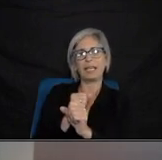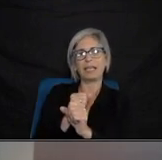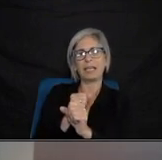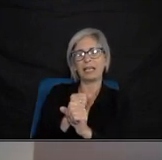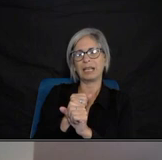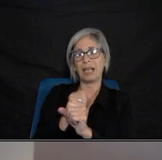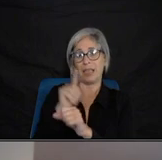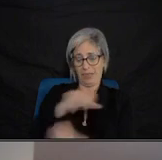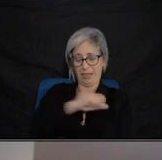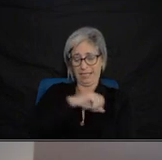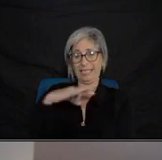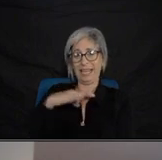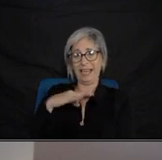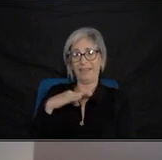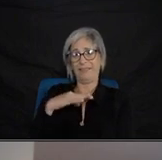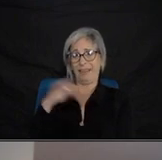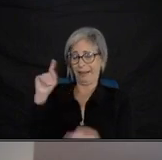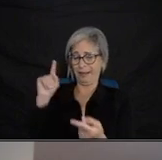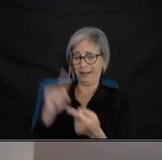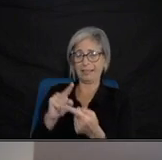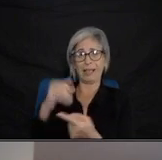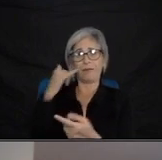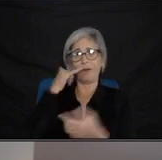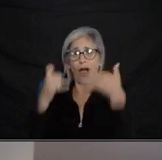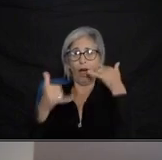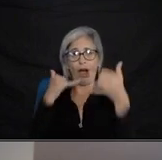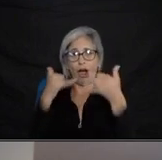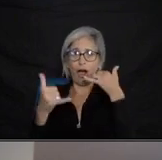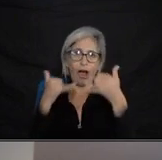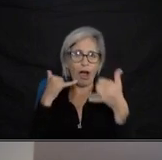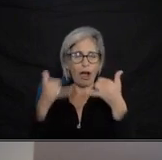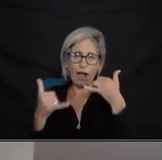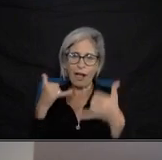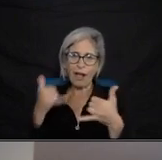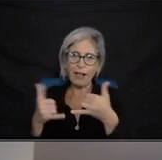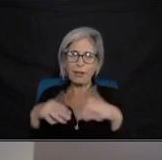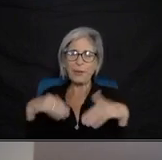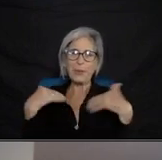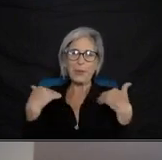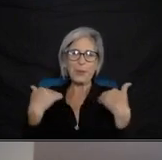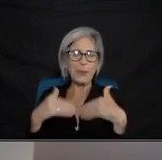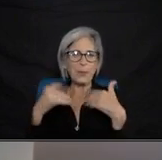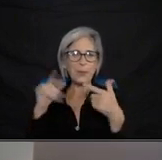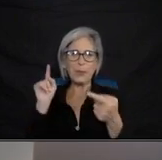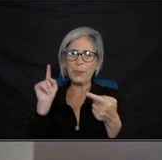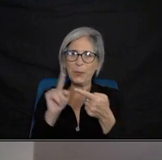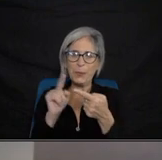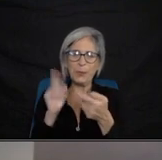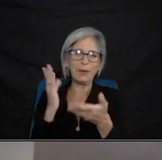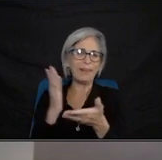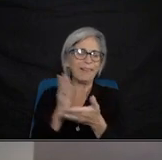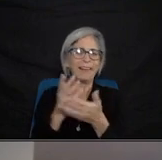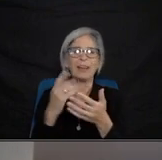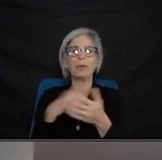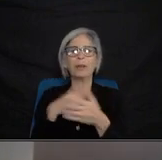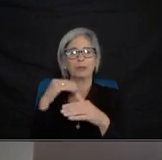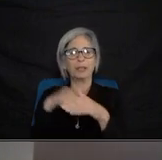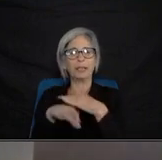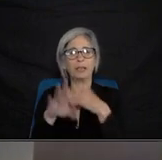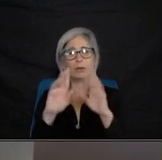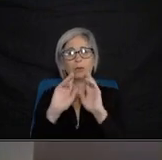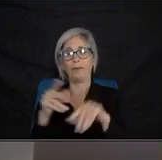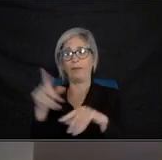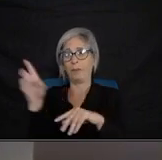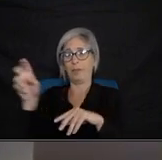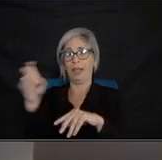for our staff, it cuts down on the volume of phone calls, and it really helps get the, when you submit something, it goes right from